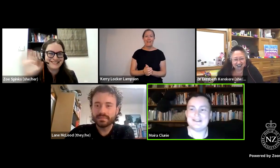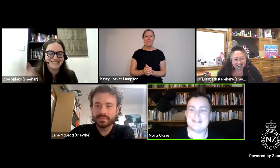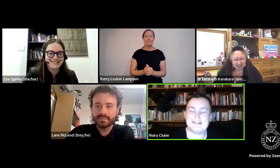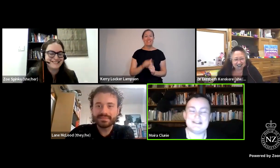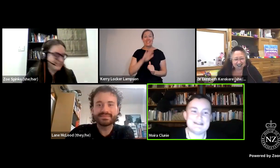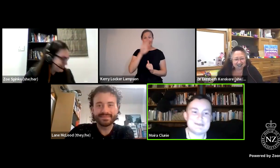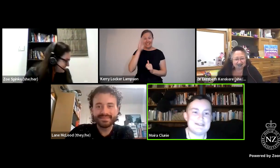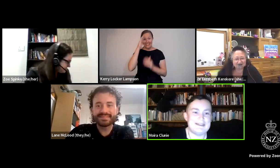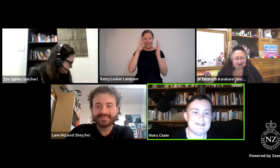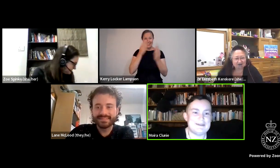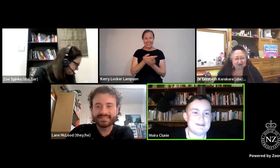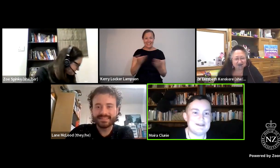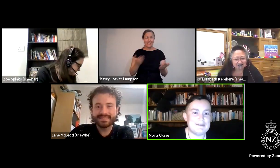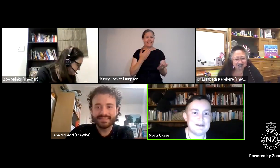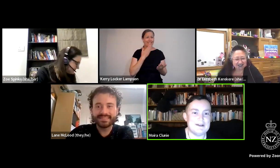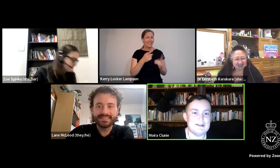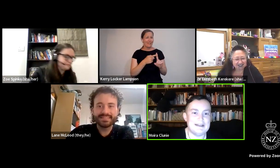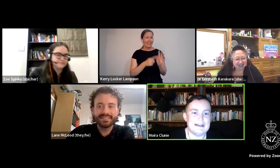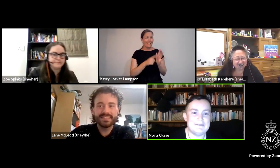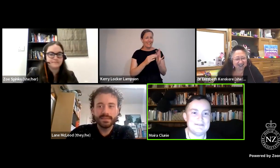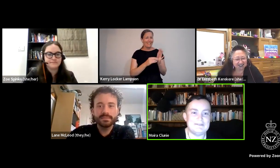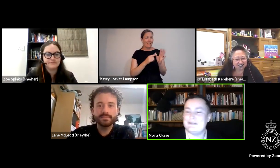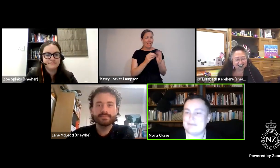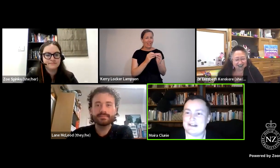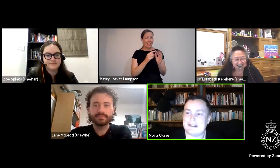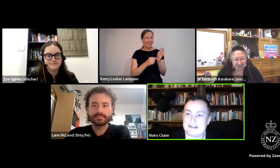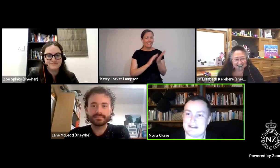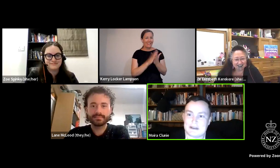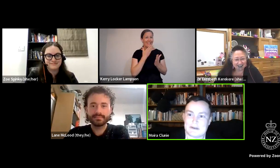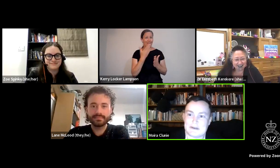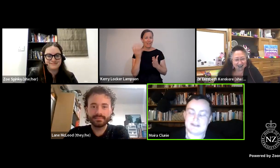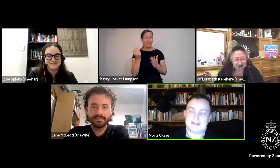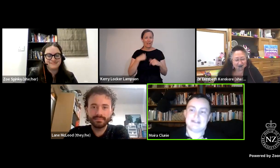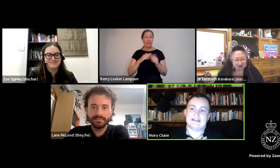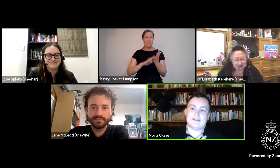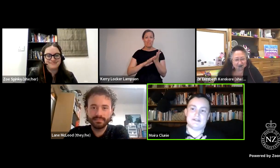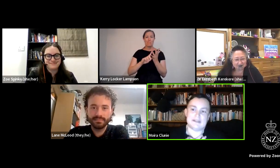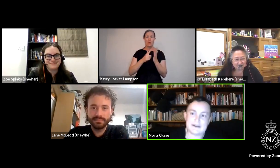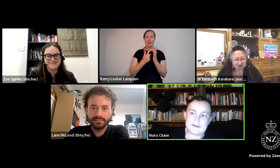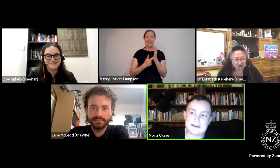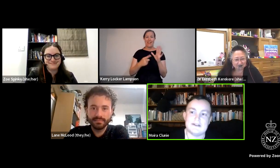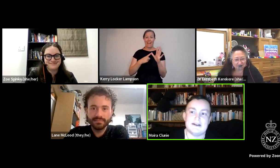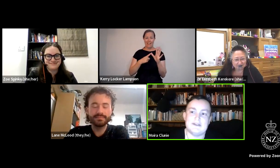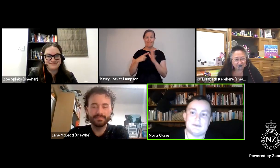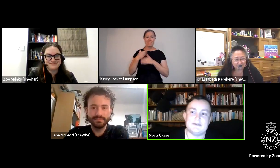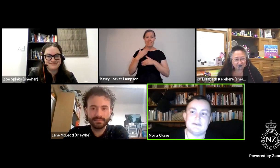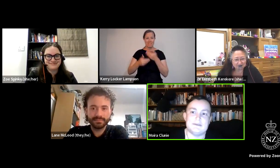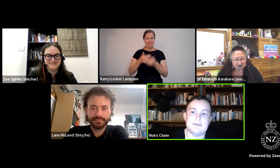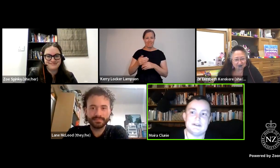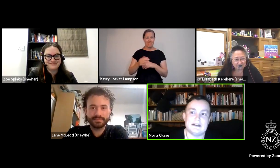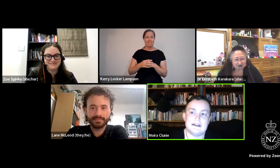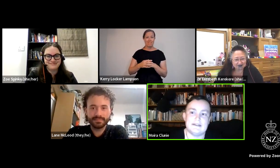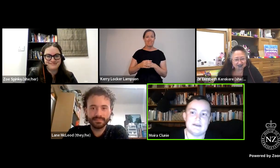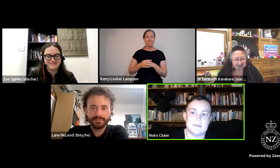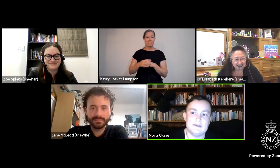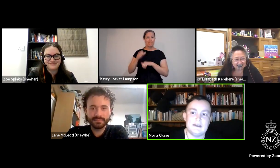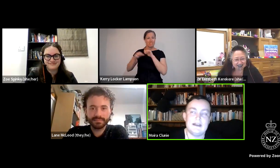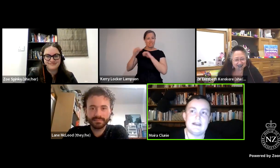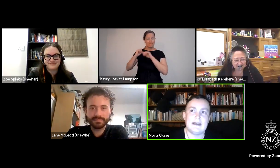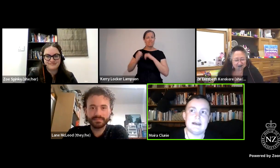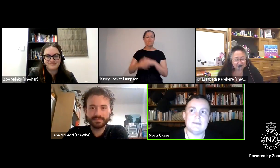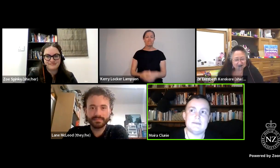kia ora koutou, kia ora Elizabeth, thank you so much for having me on. Ko Moira Clooney toku ingoa, he uri tēnei no Te Rārua, ko ngai te potu ki mō te karaka te